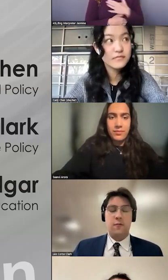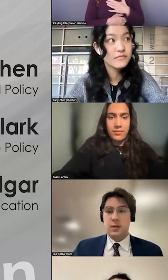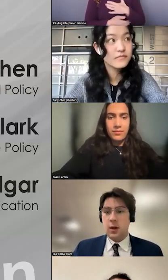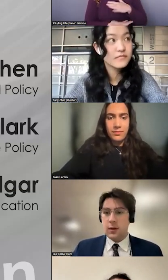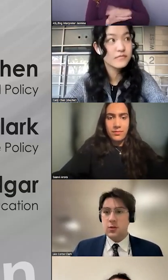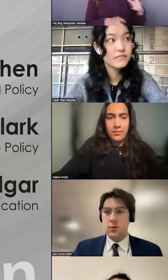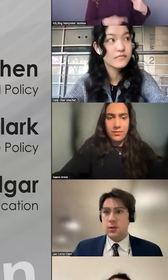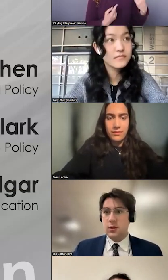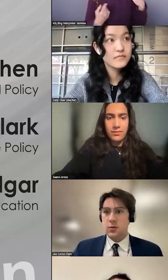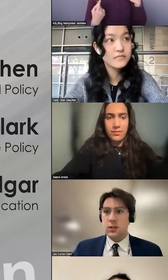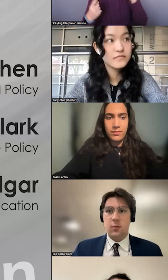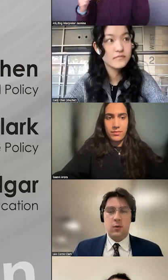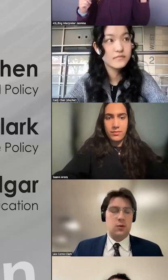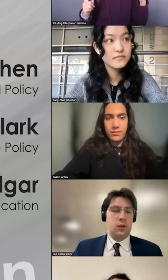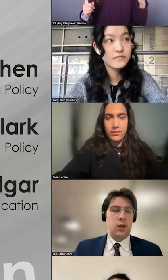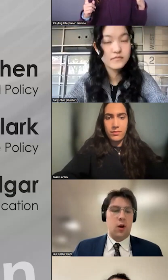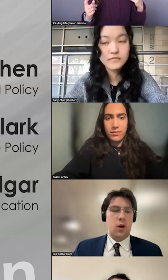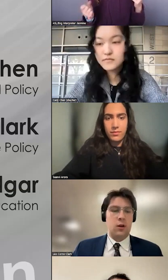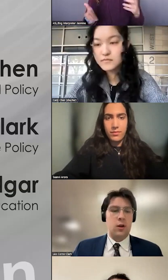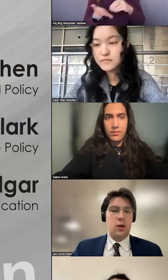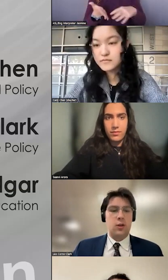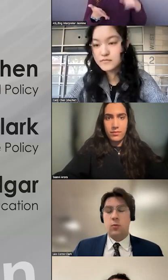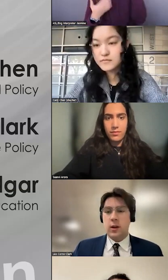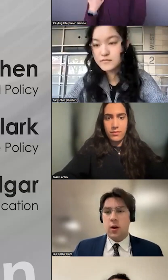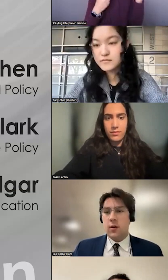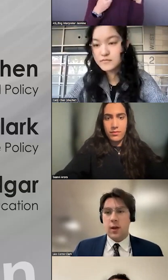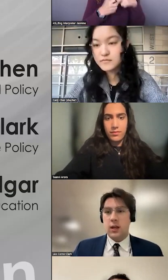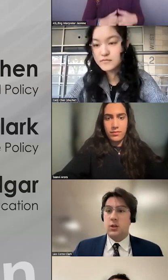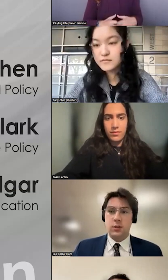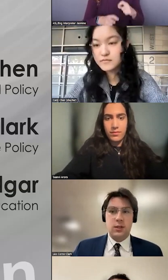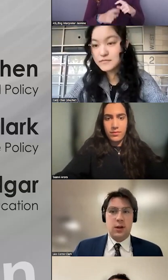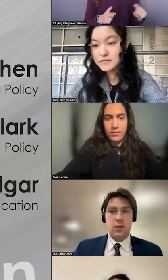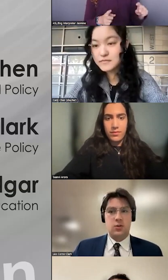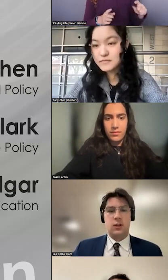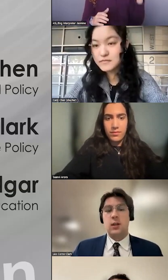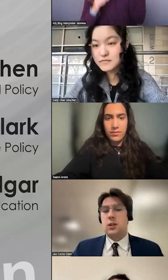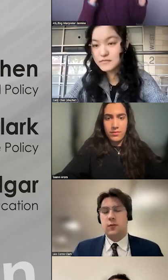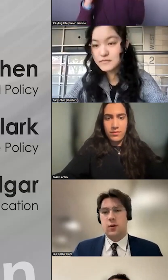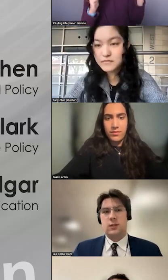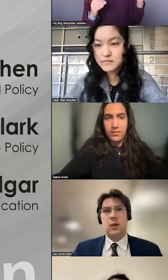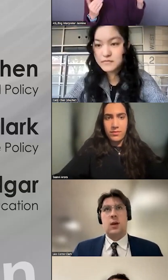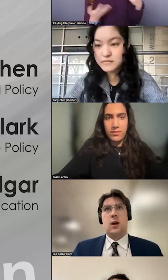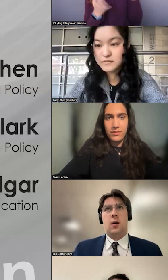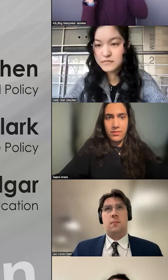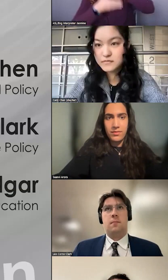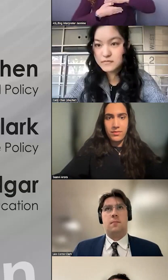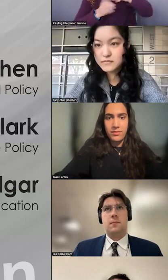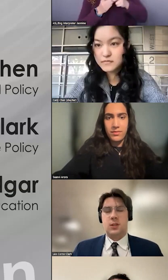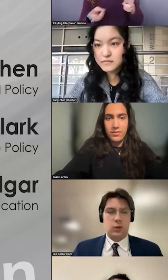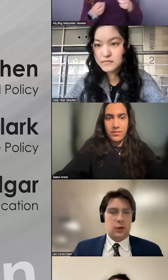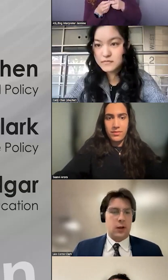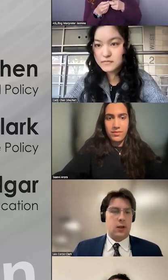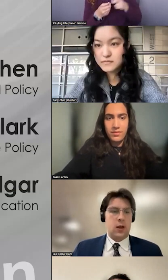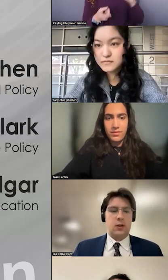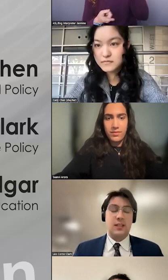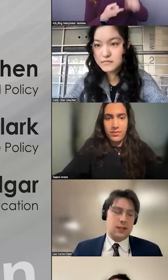lot of mental health issues around the students, but it wasn't really on the radar of any adults in our district until, of course,